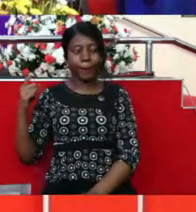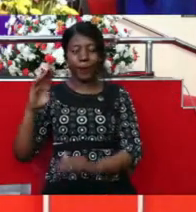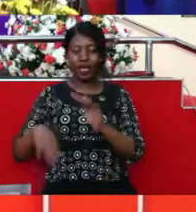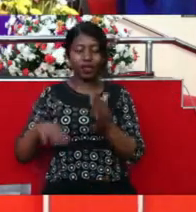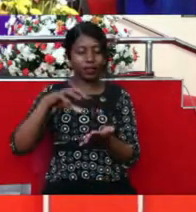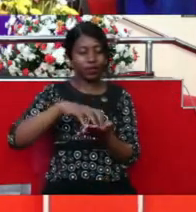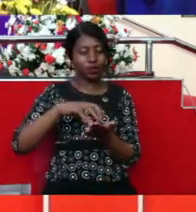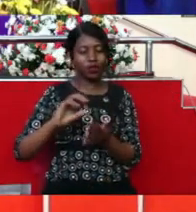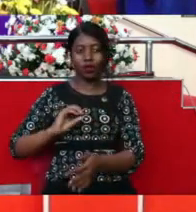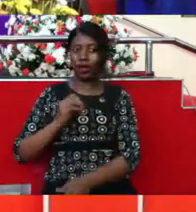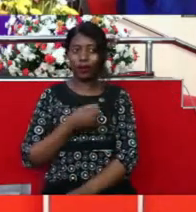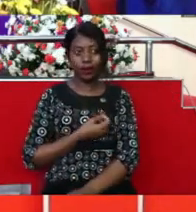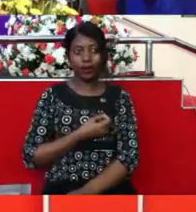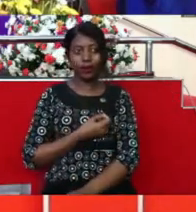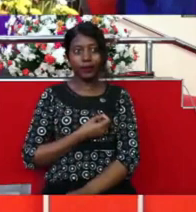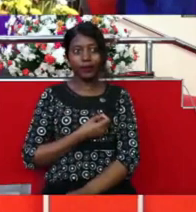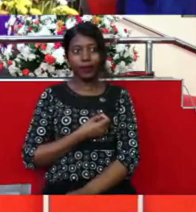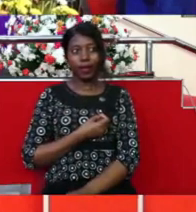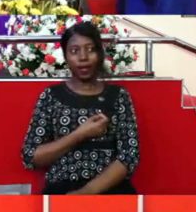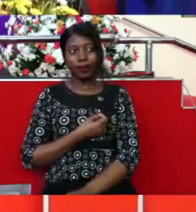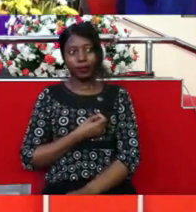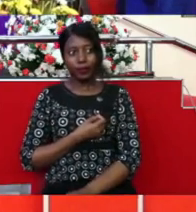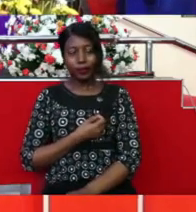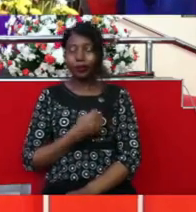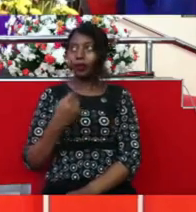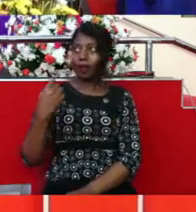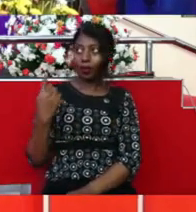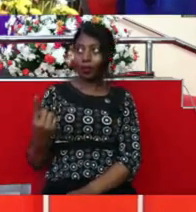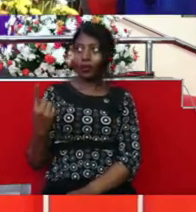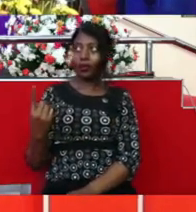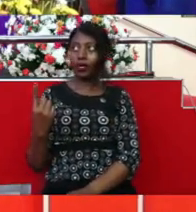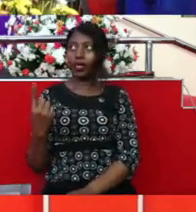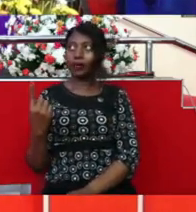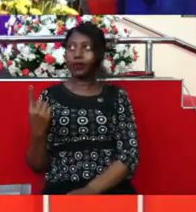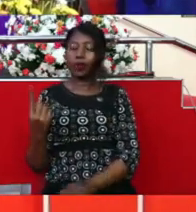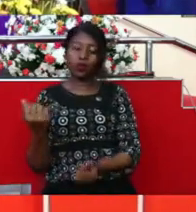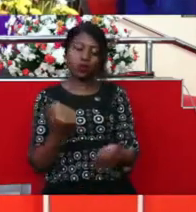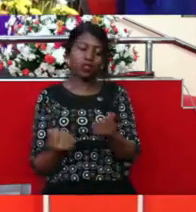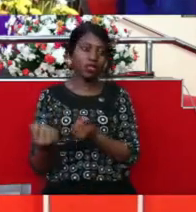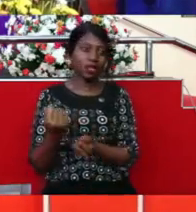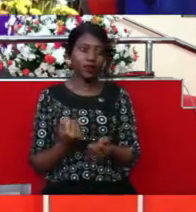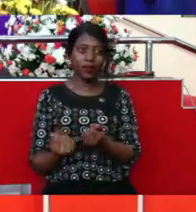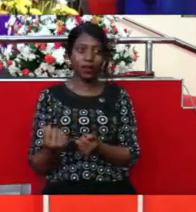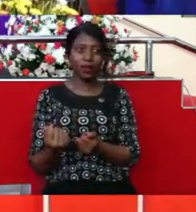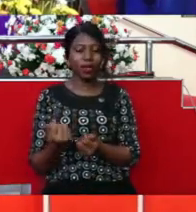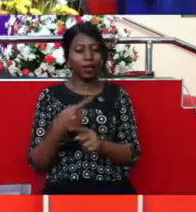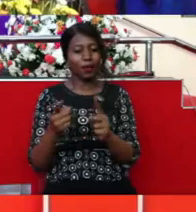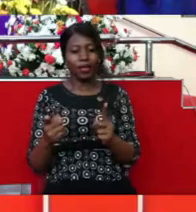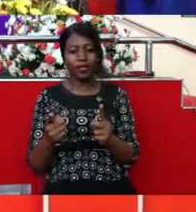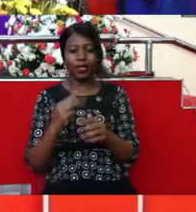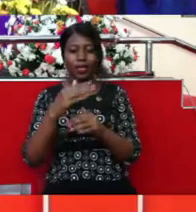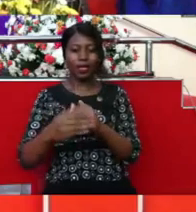I think only one of us was driving then. Just one. But within a few years, all of us were